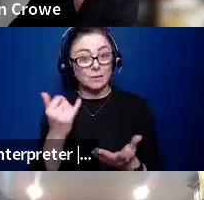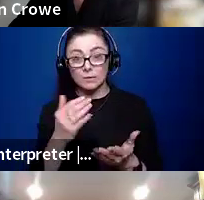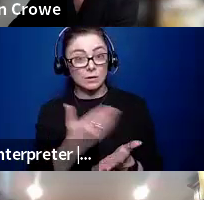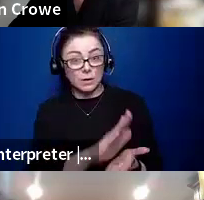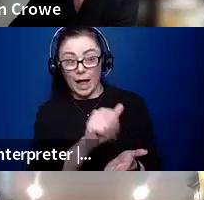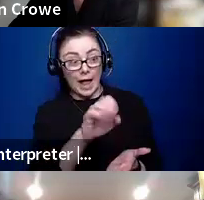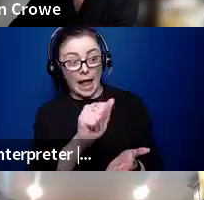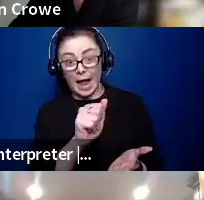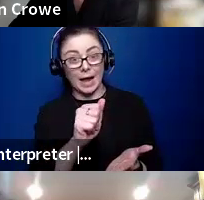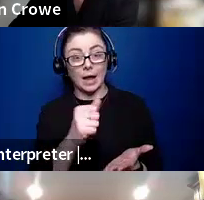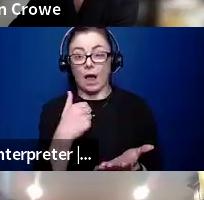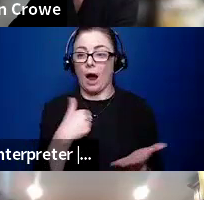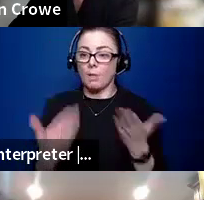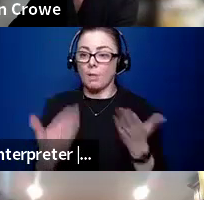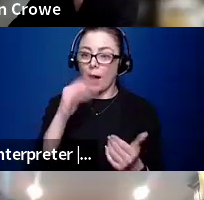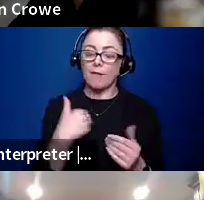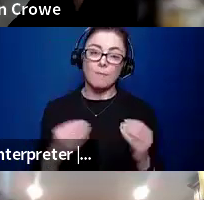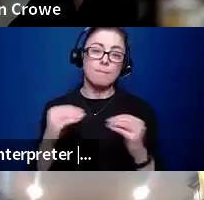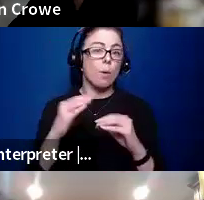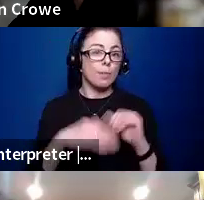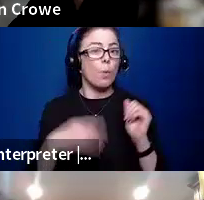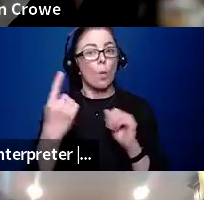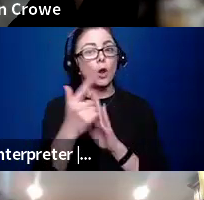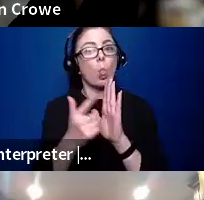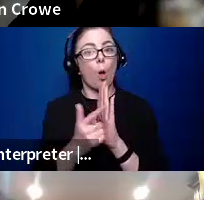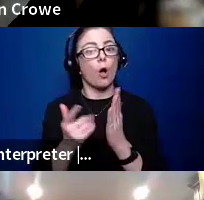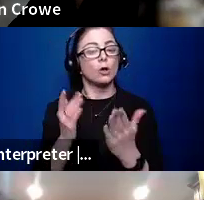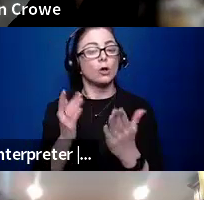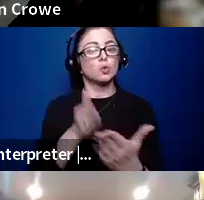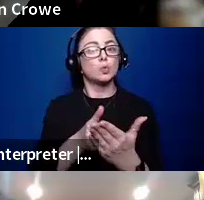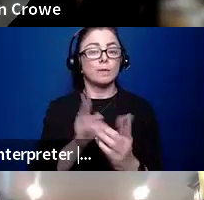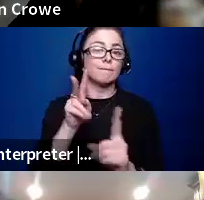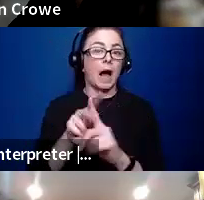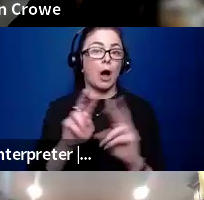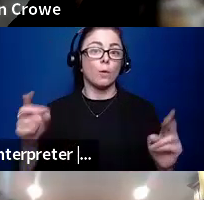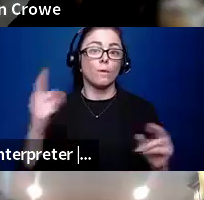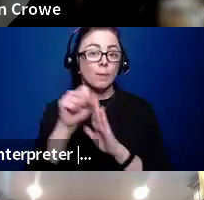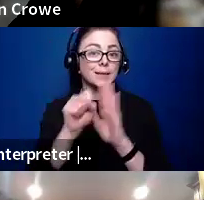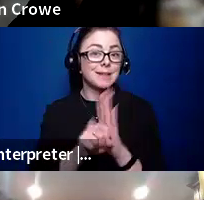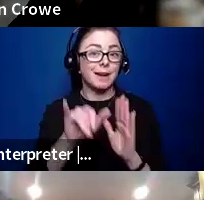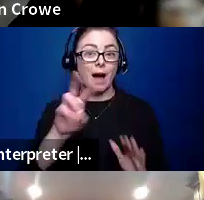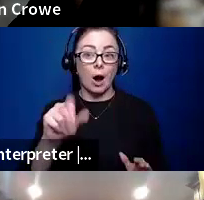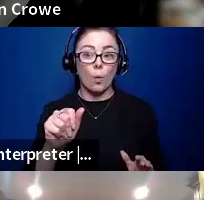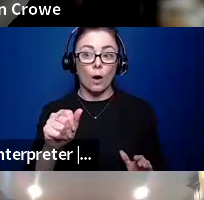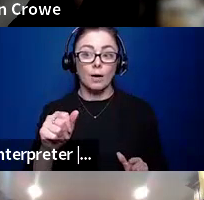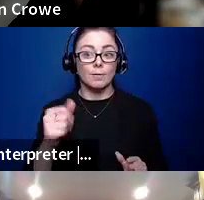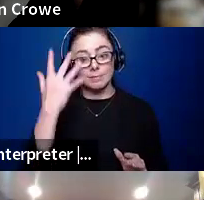have probably had more than one lawsuit filed against the state of Iowa for, you know, not being in compliance with his IEP. But it